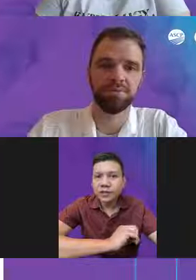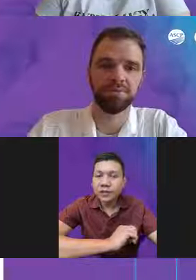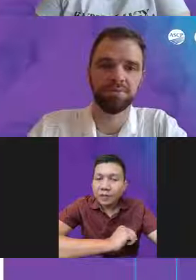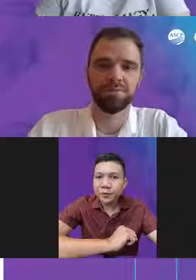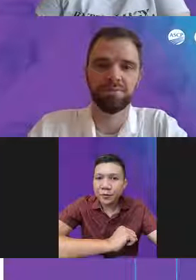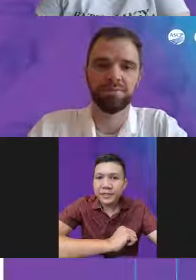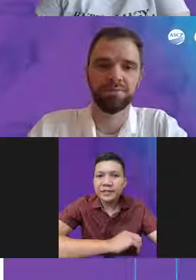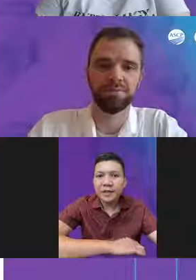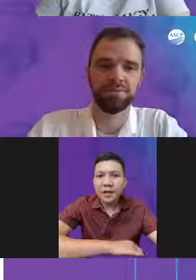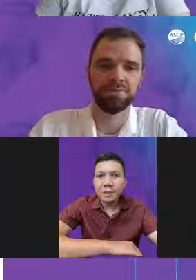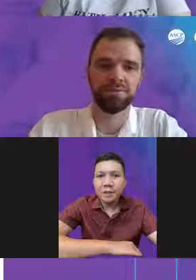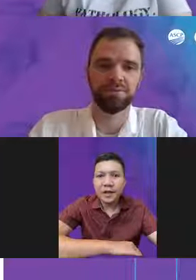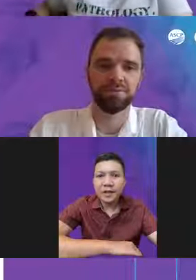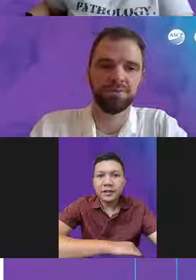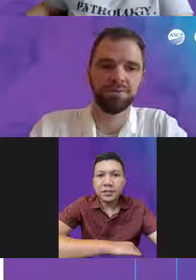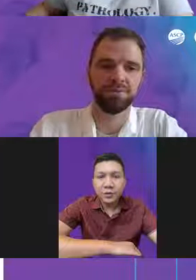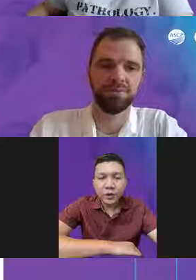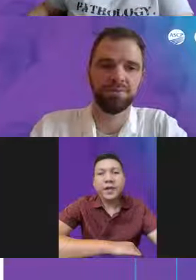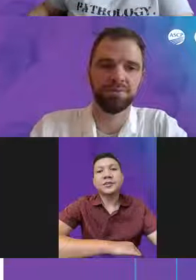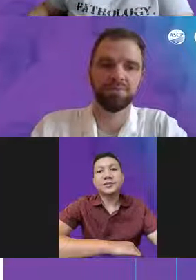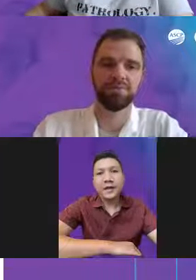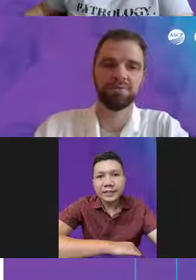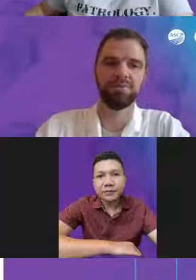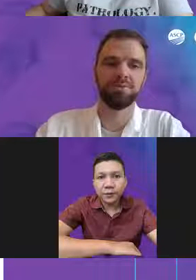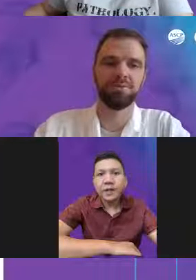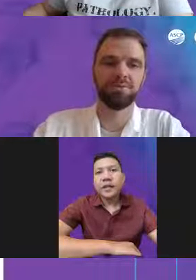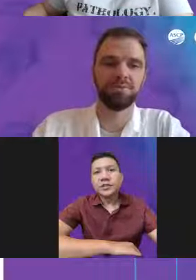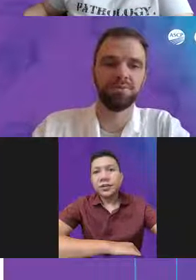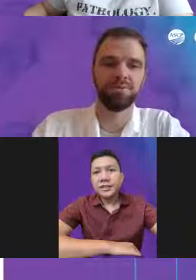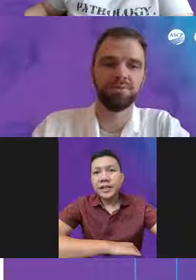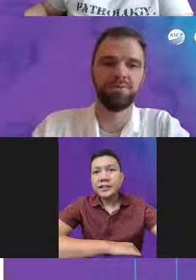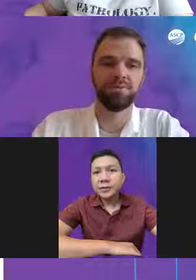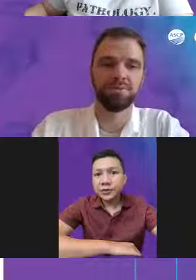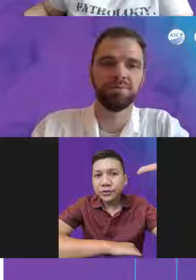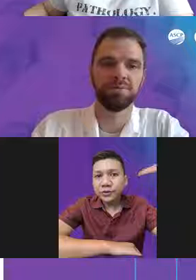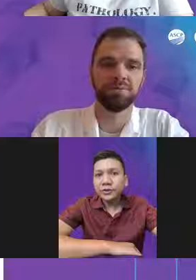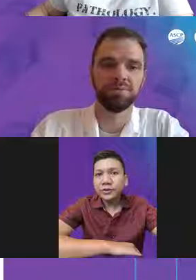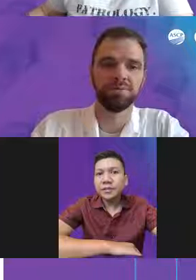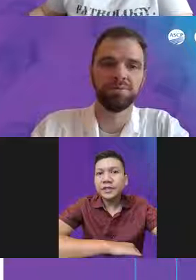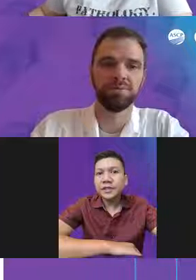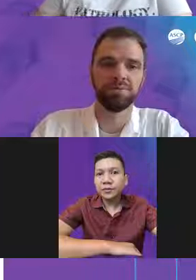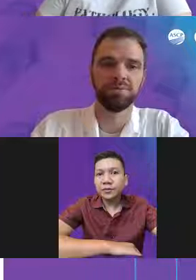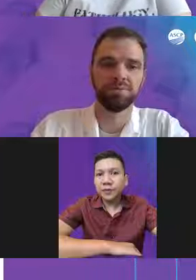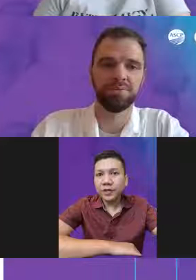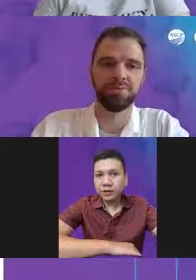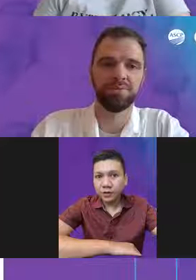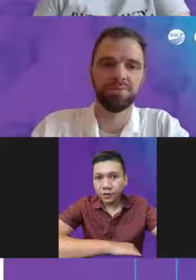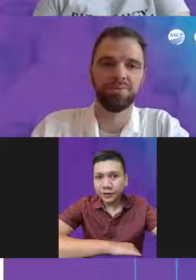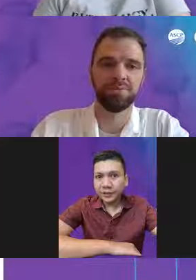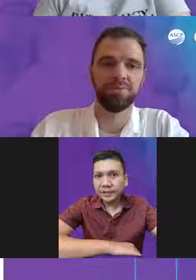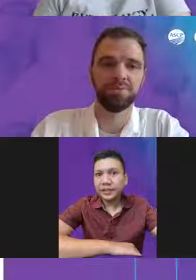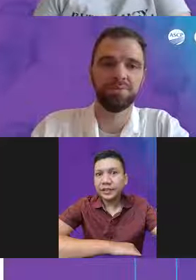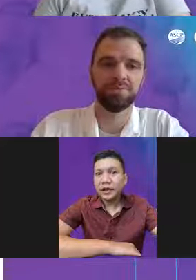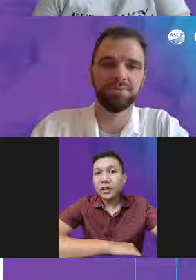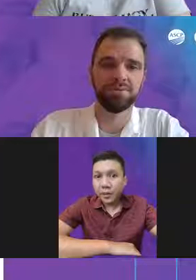I say clump chromatin, but the nucleoli is still possible. So a cell's mature too, something that you want to